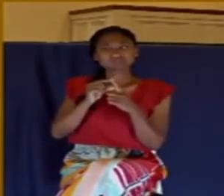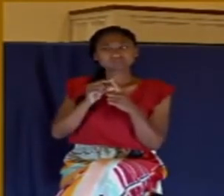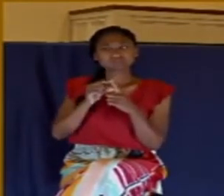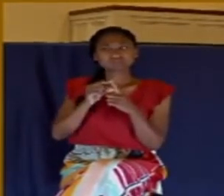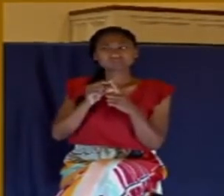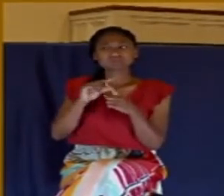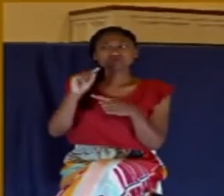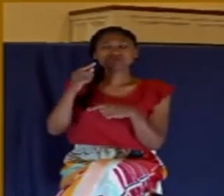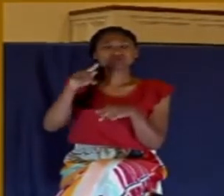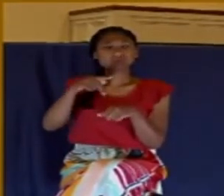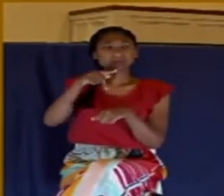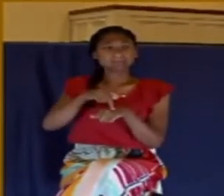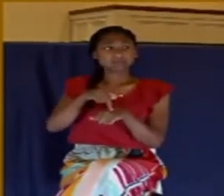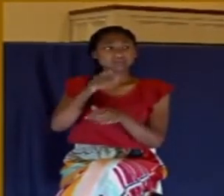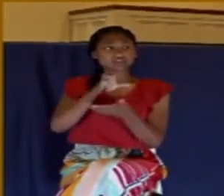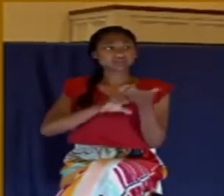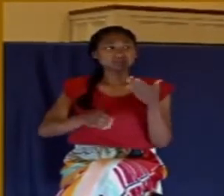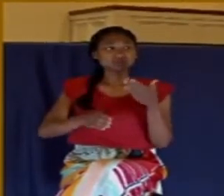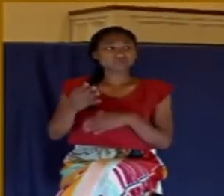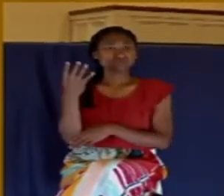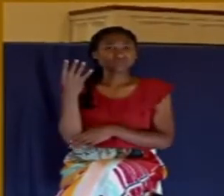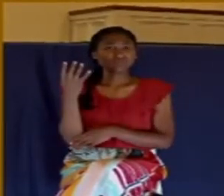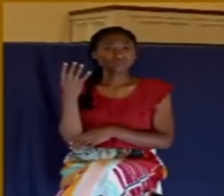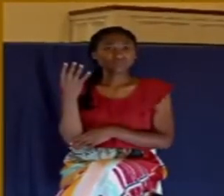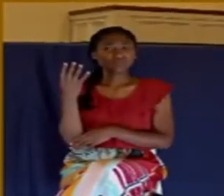1 Peter chapter 4,